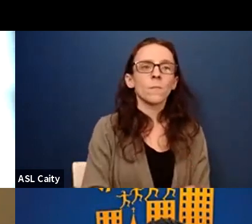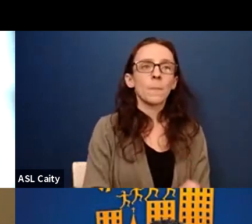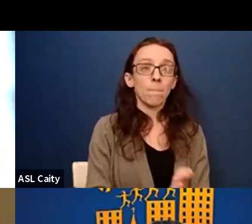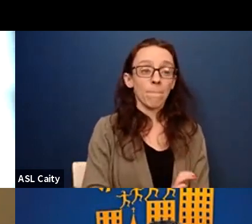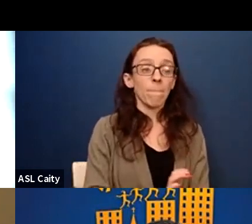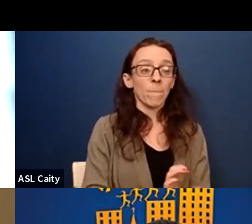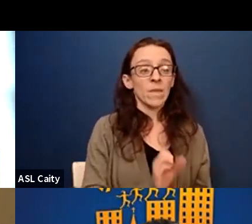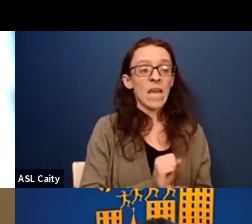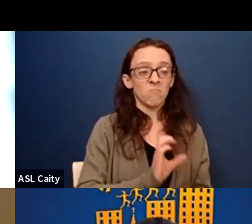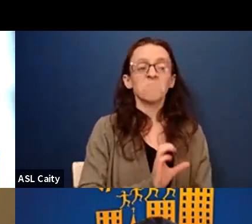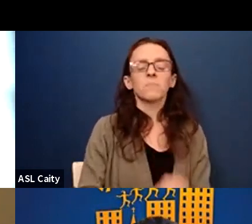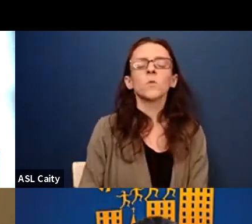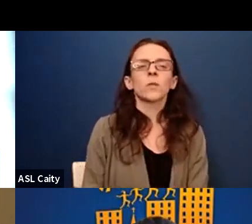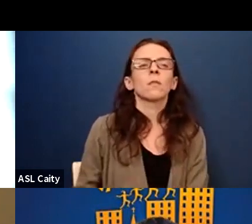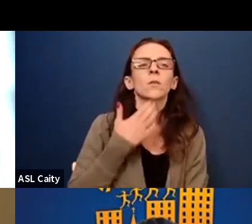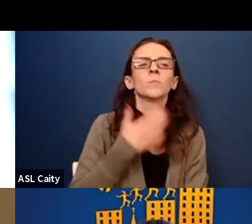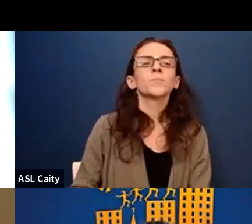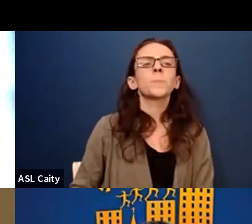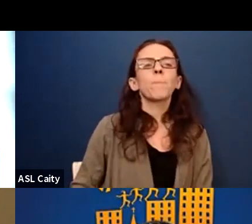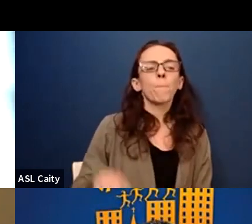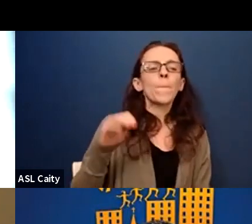Mr. Contempasses, you're on mute.